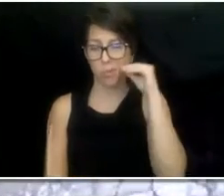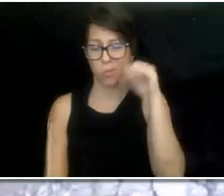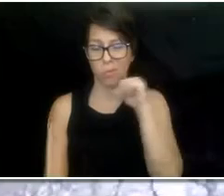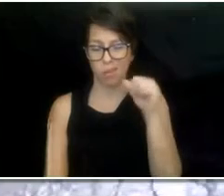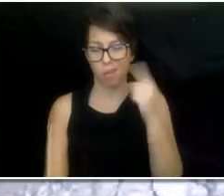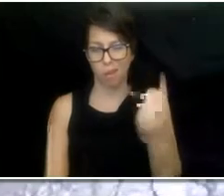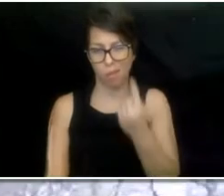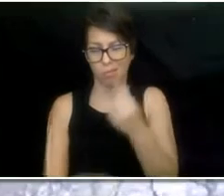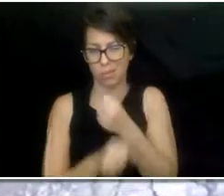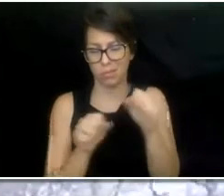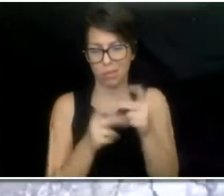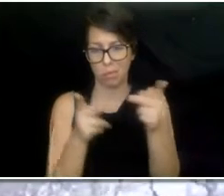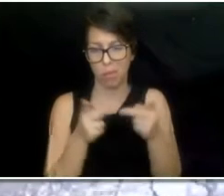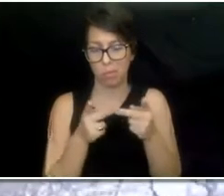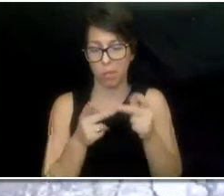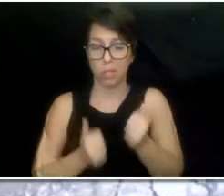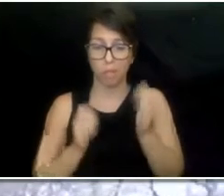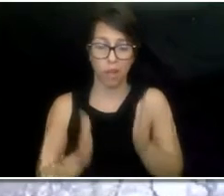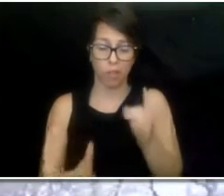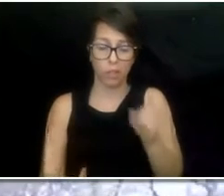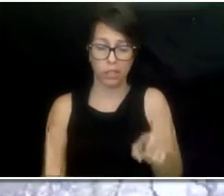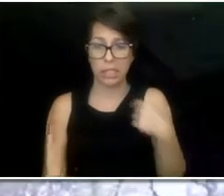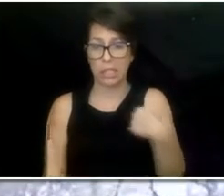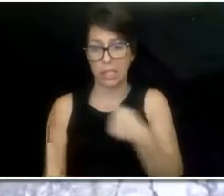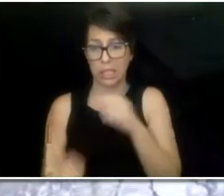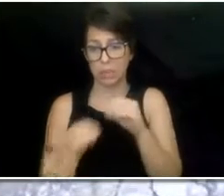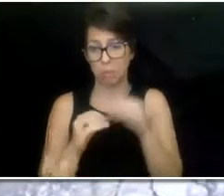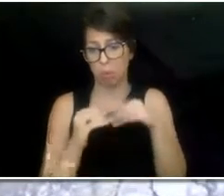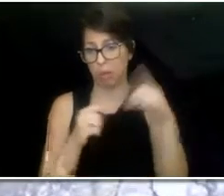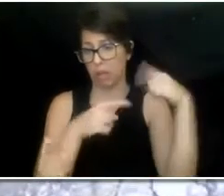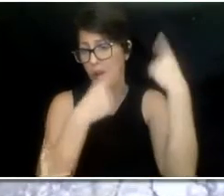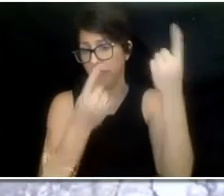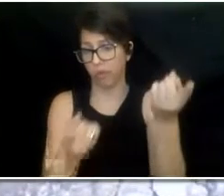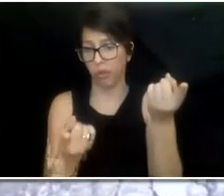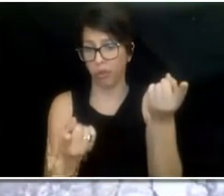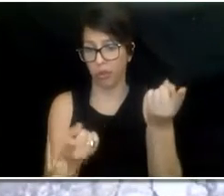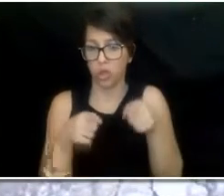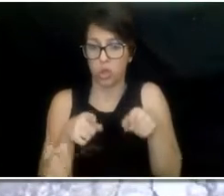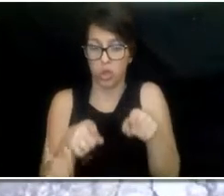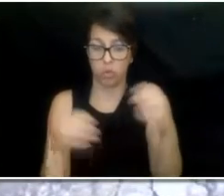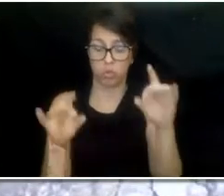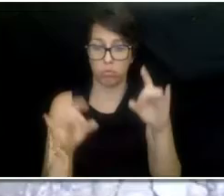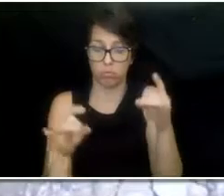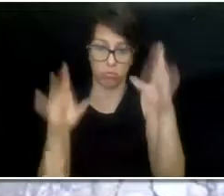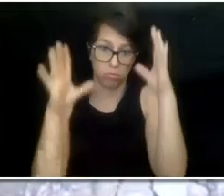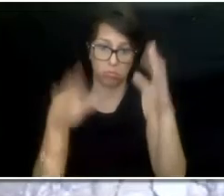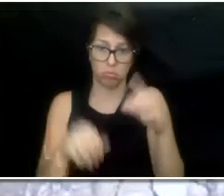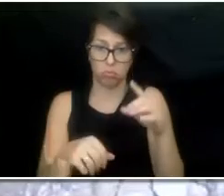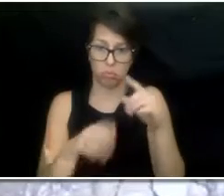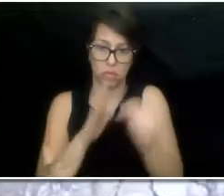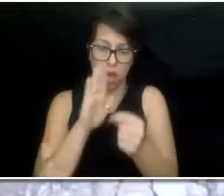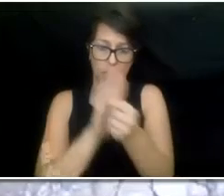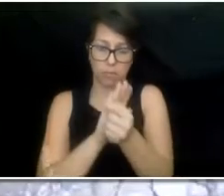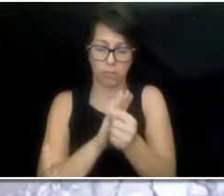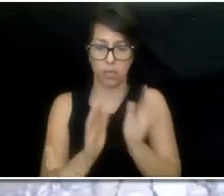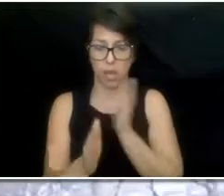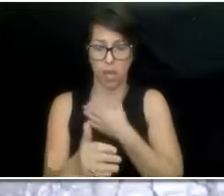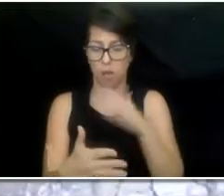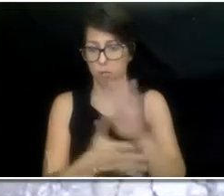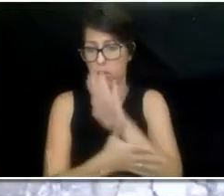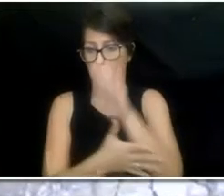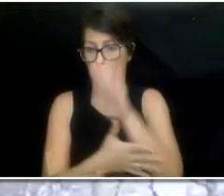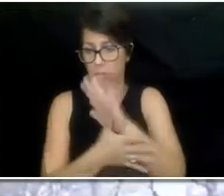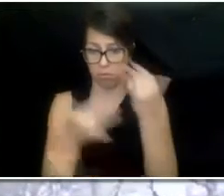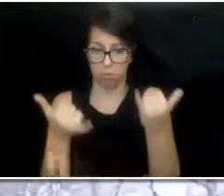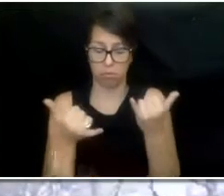unwavering support during this unprecedented challenge facing New York City and the world nbv has taken a